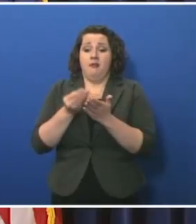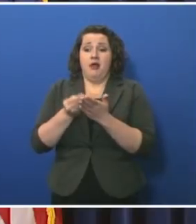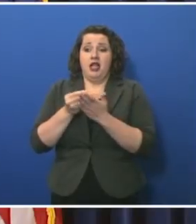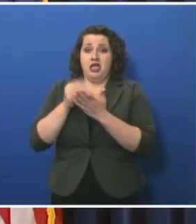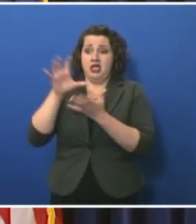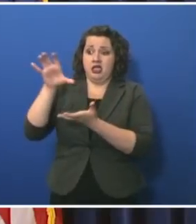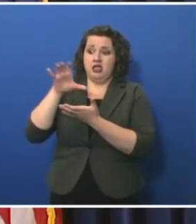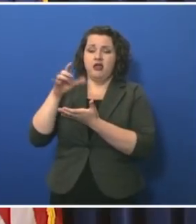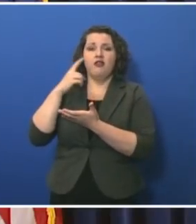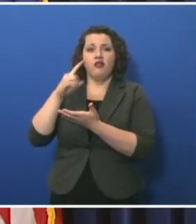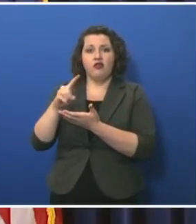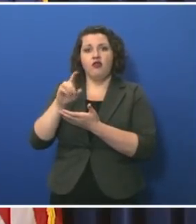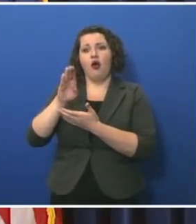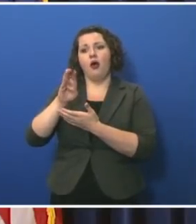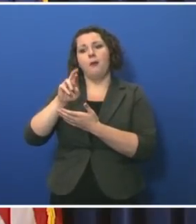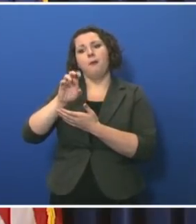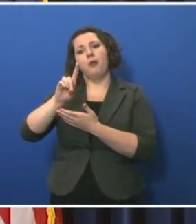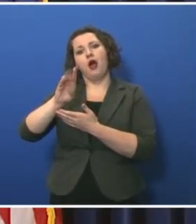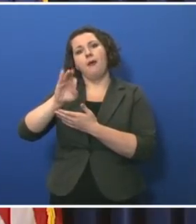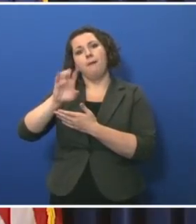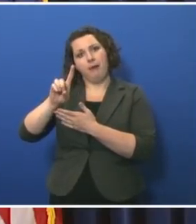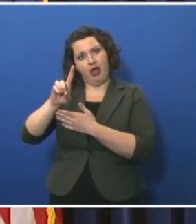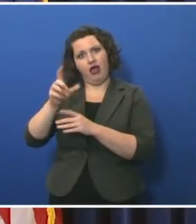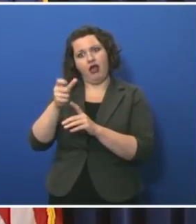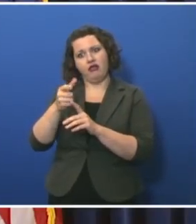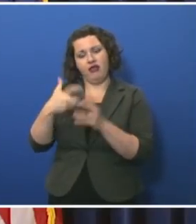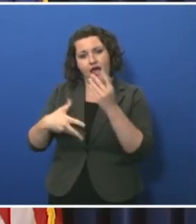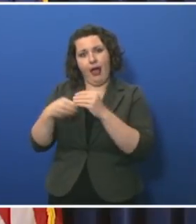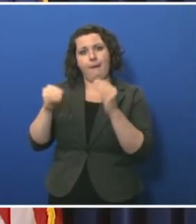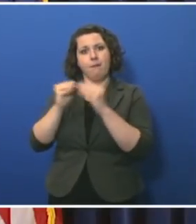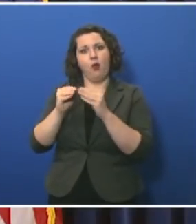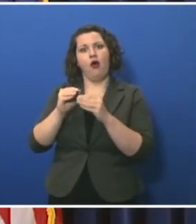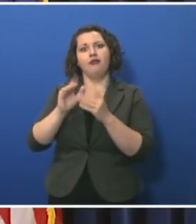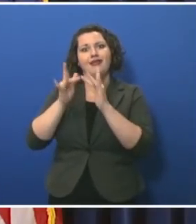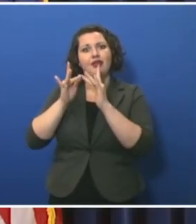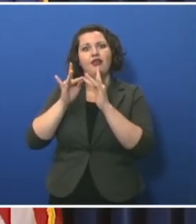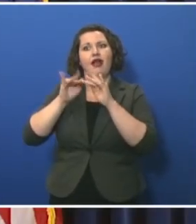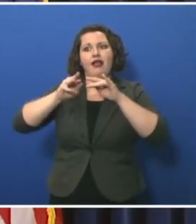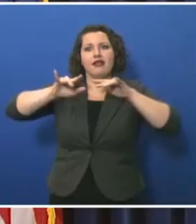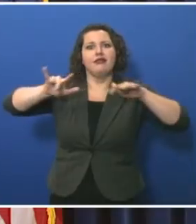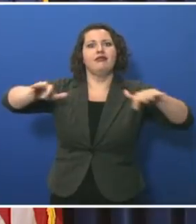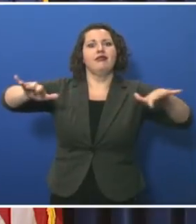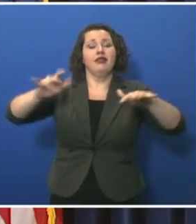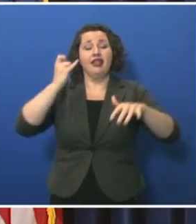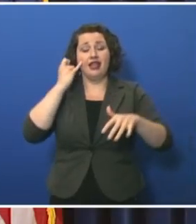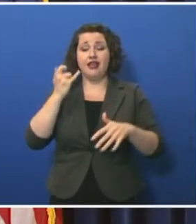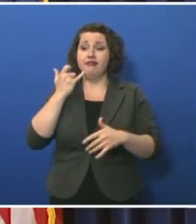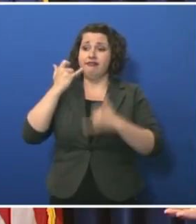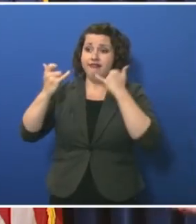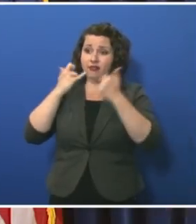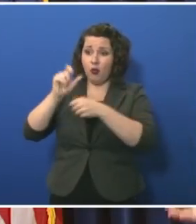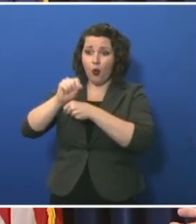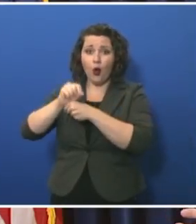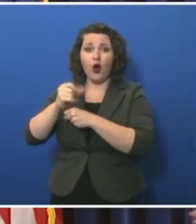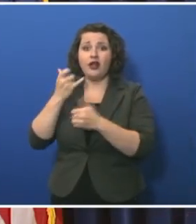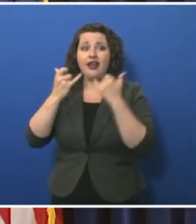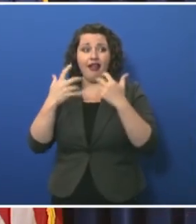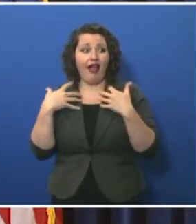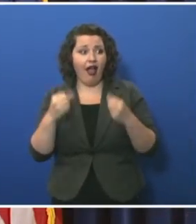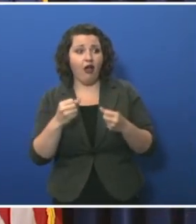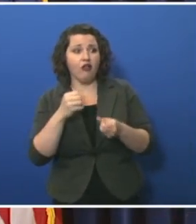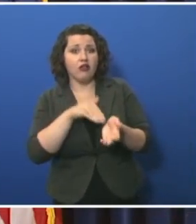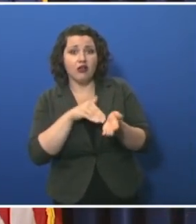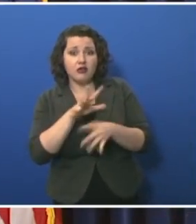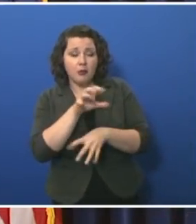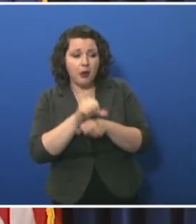going for broadband expansion. If we're going to be able to educate, telework, and provide telehealth, we have to have the capacity